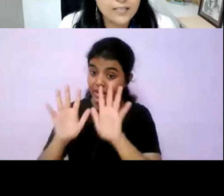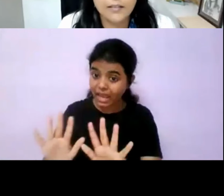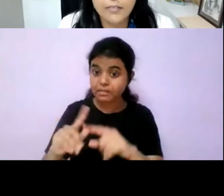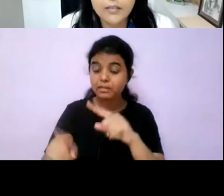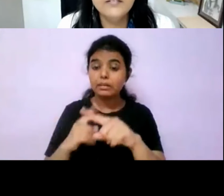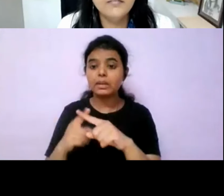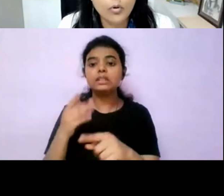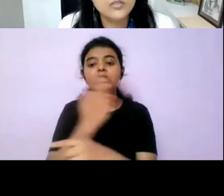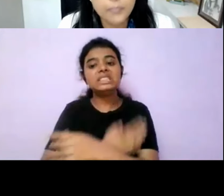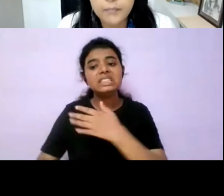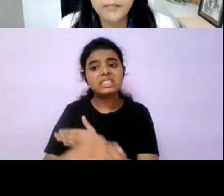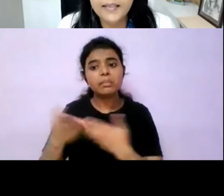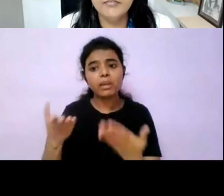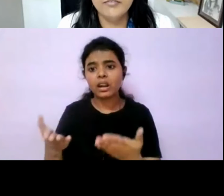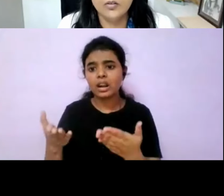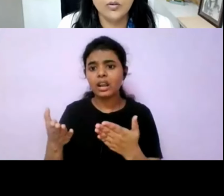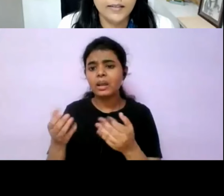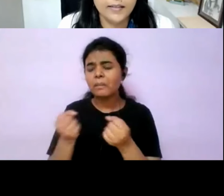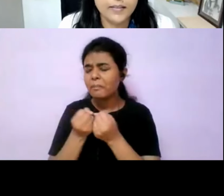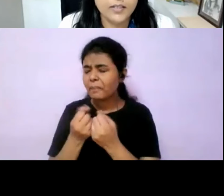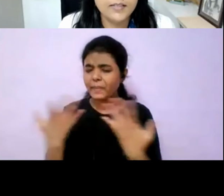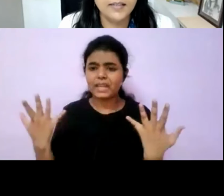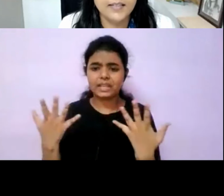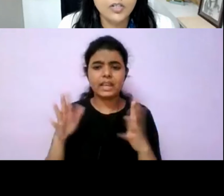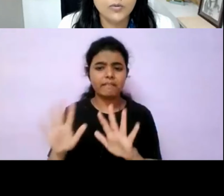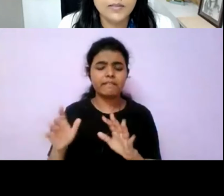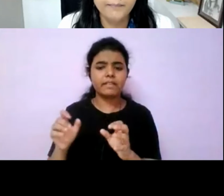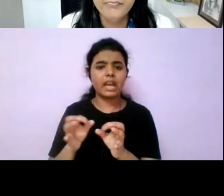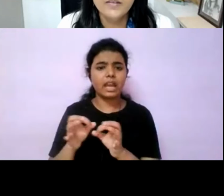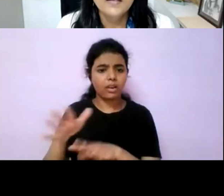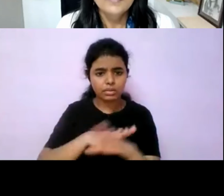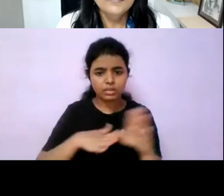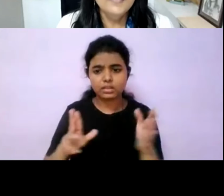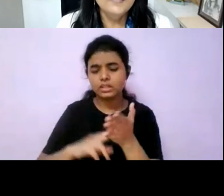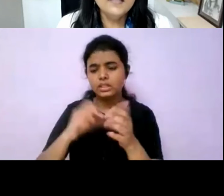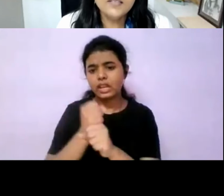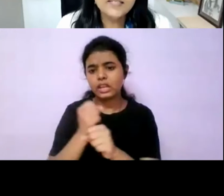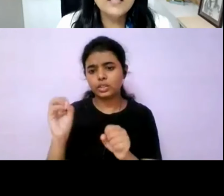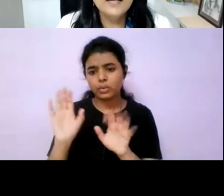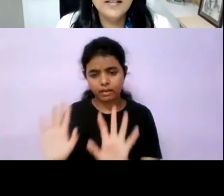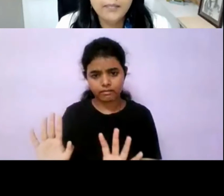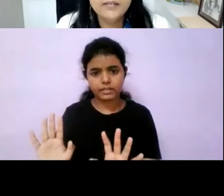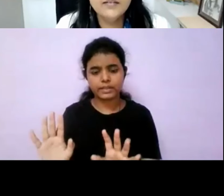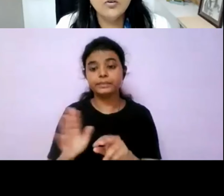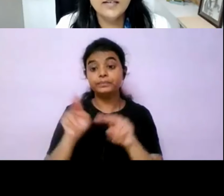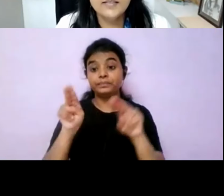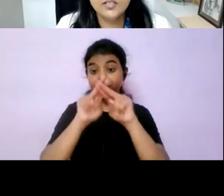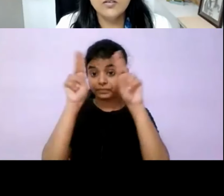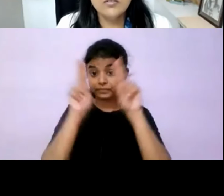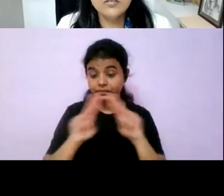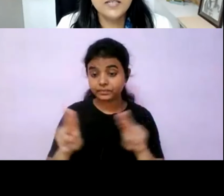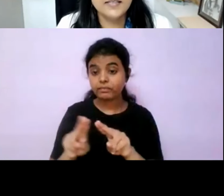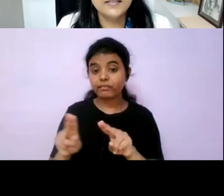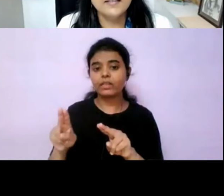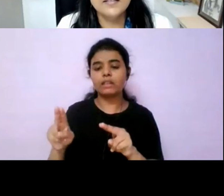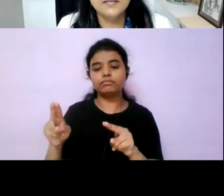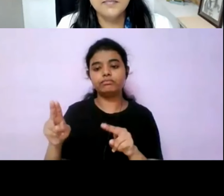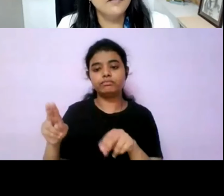say several reports by many different organizations and NGOs. The International Labour Organization also states